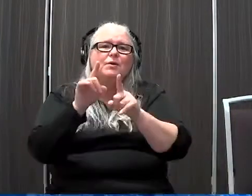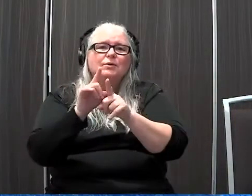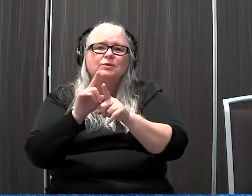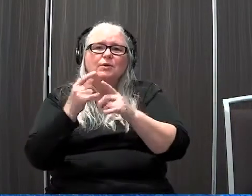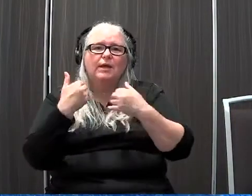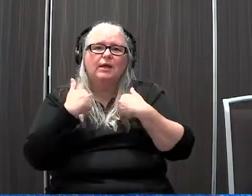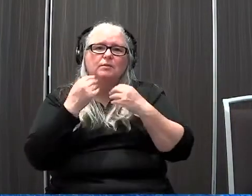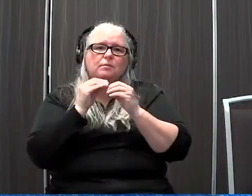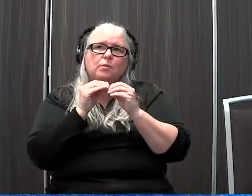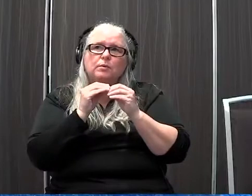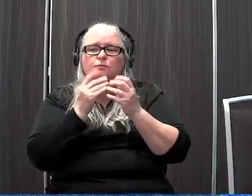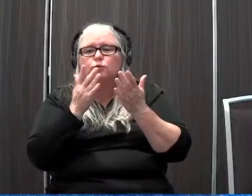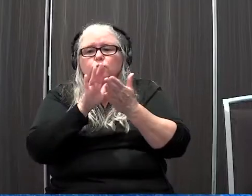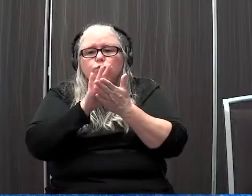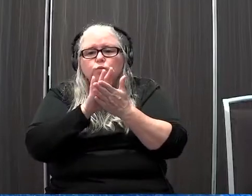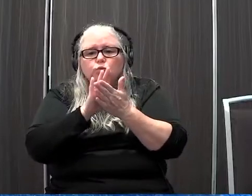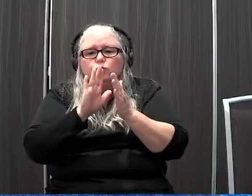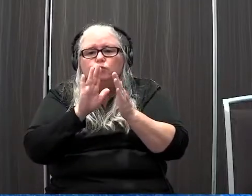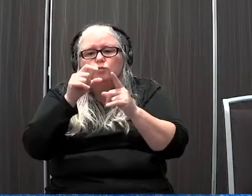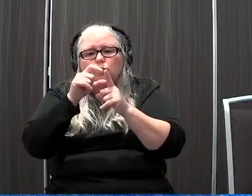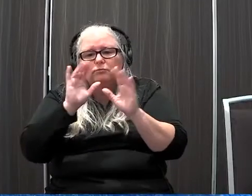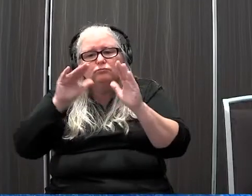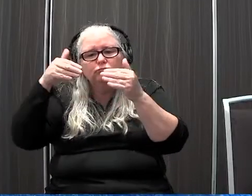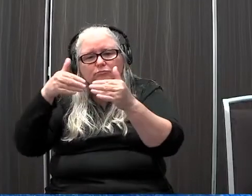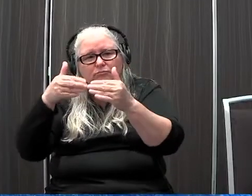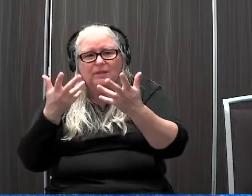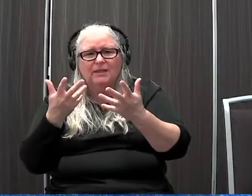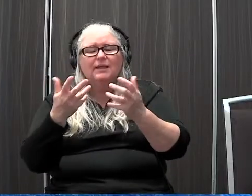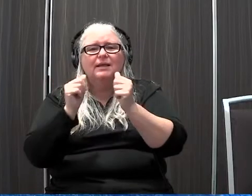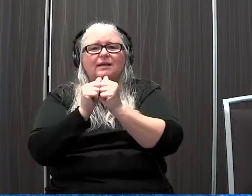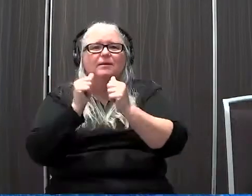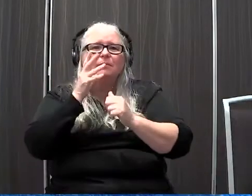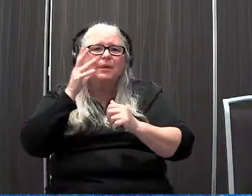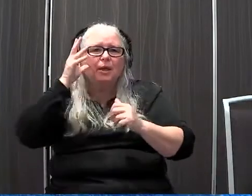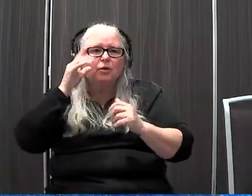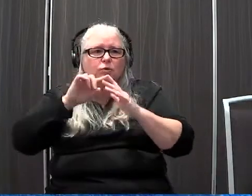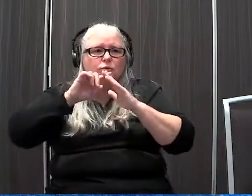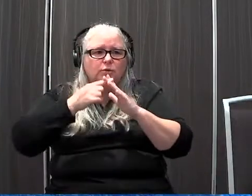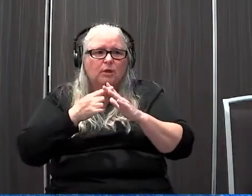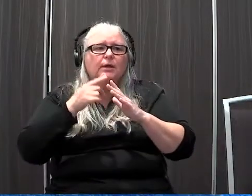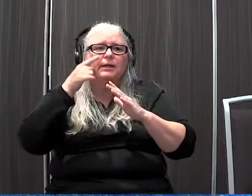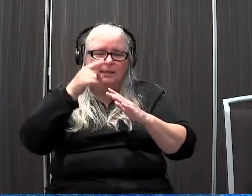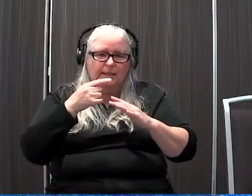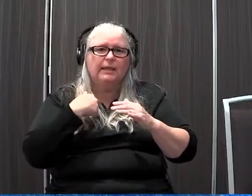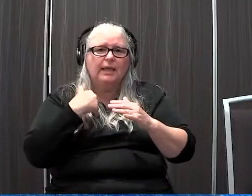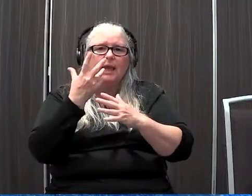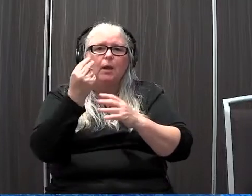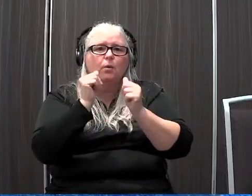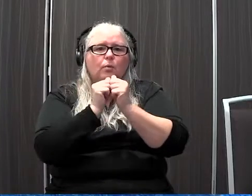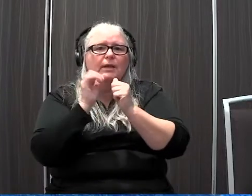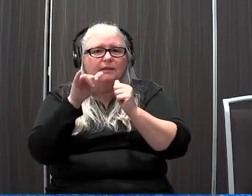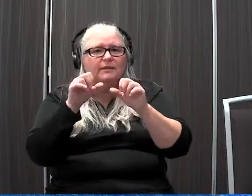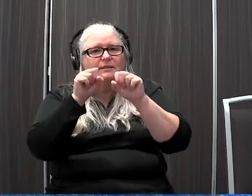more school jargon, more jargony terms that parents, especially when you're just starting out in the school systems, you might not really